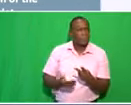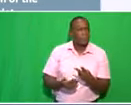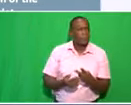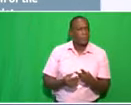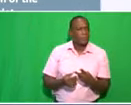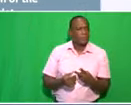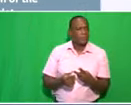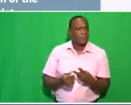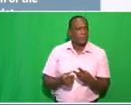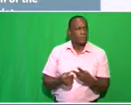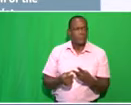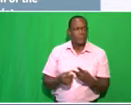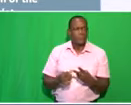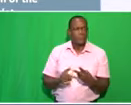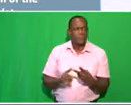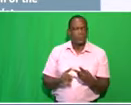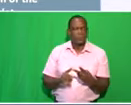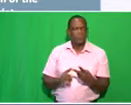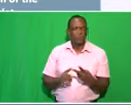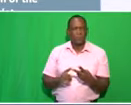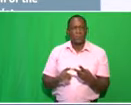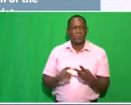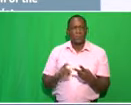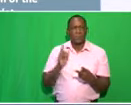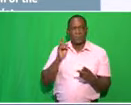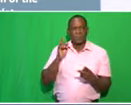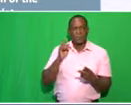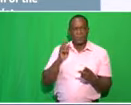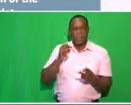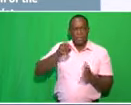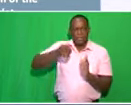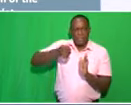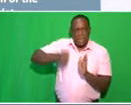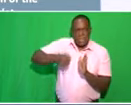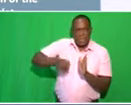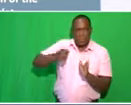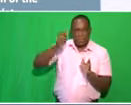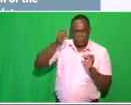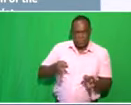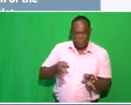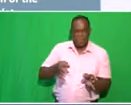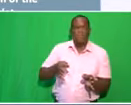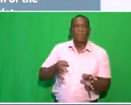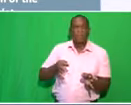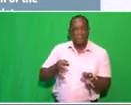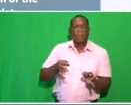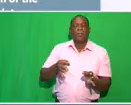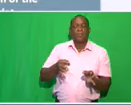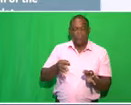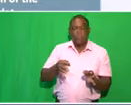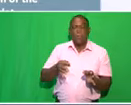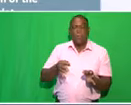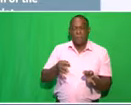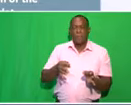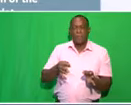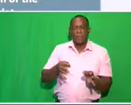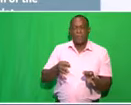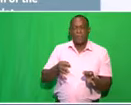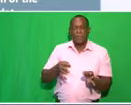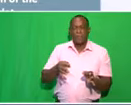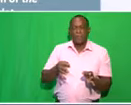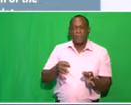Concordat as a fundamental right, as a settled practice. It's very significant that